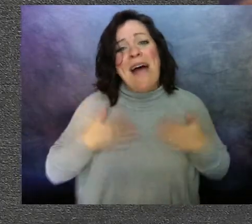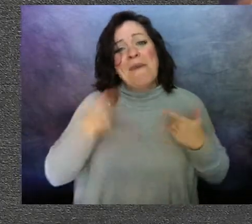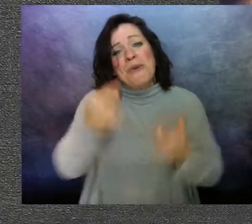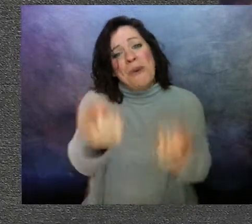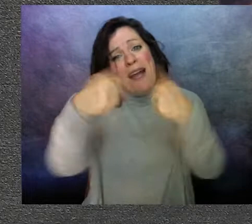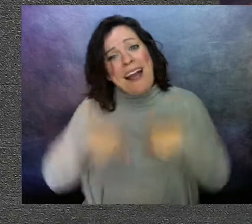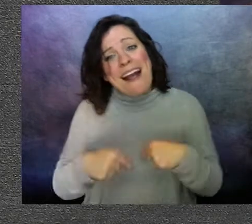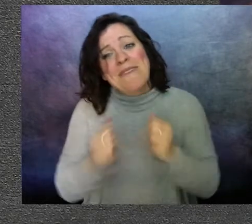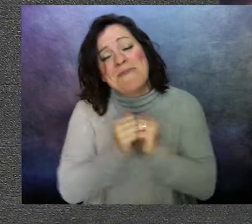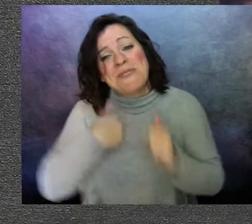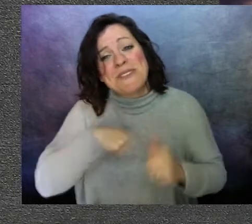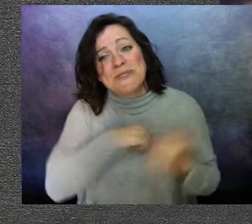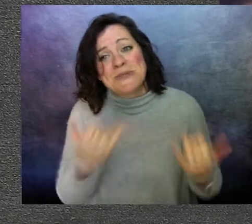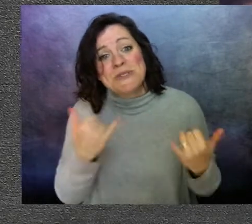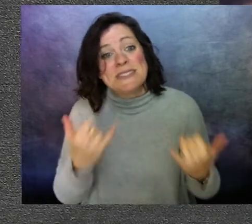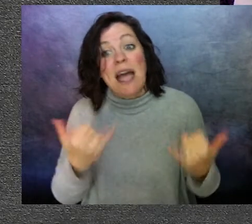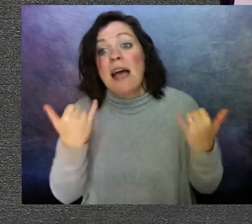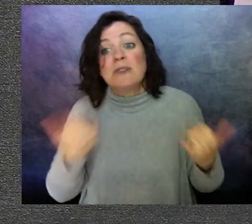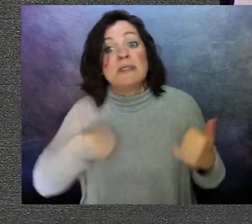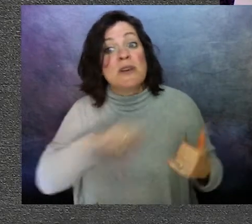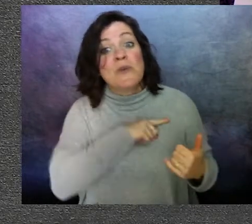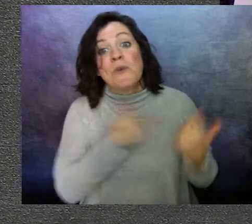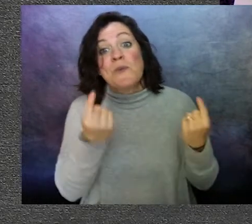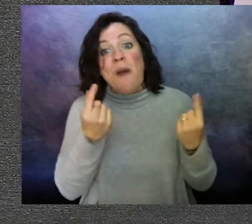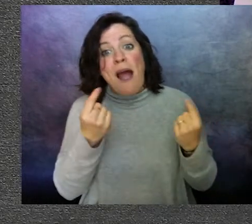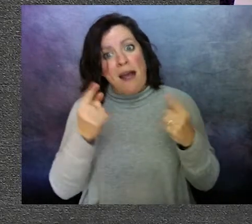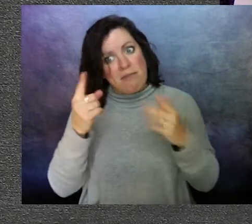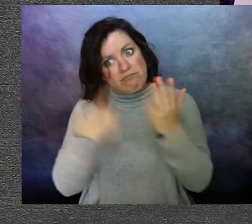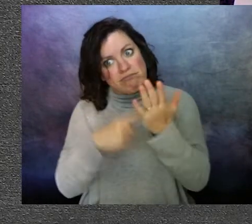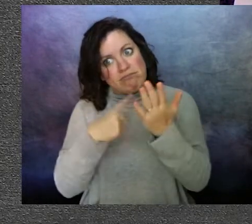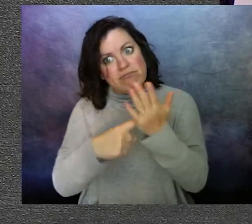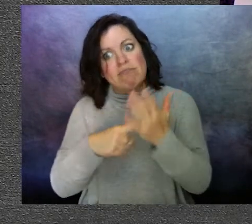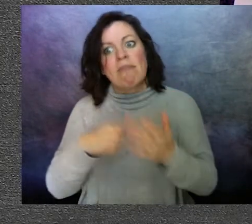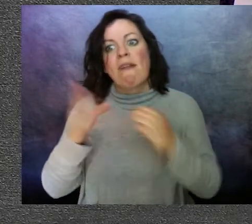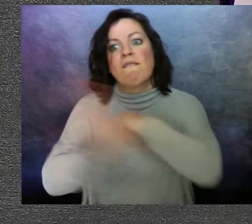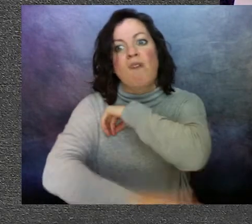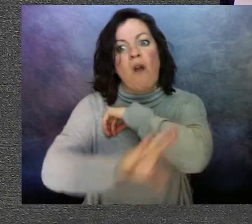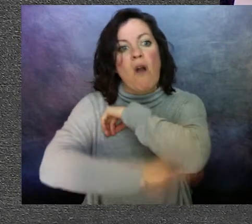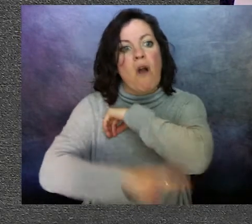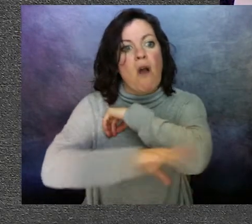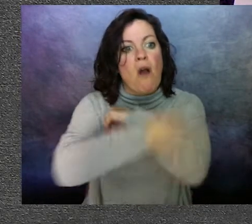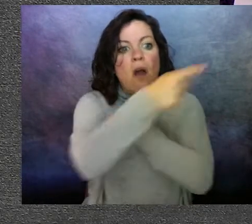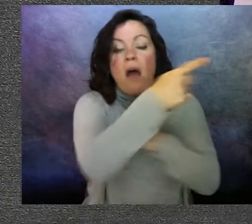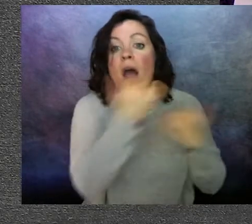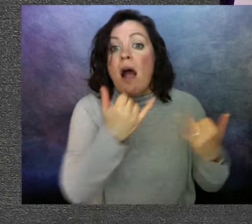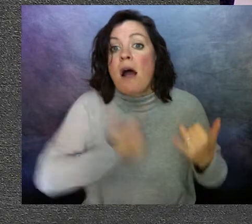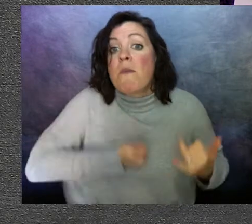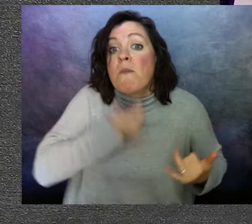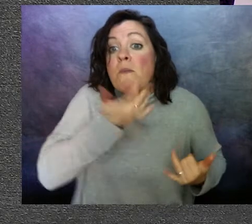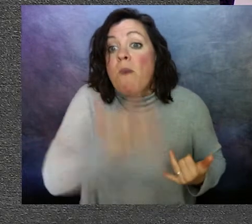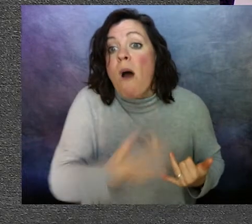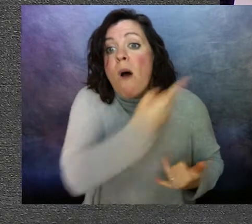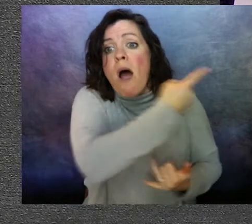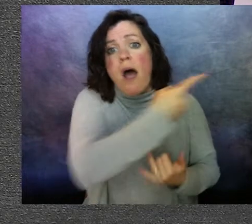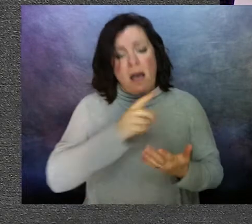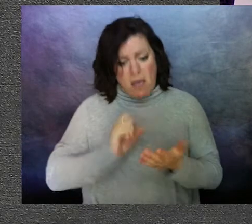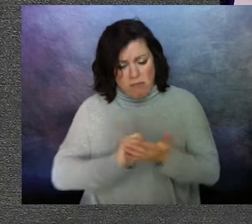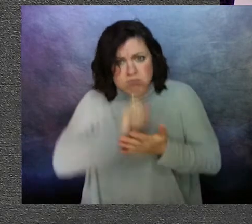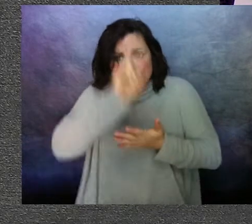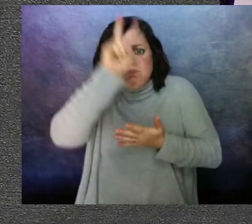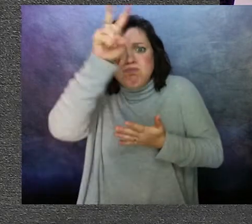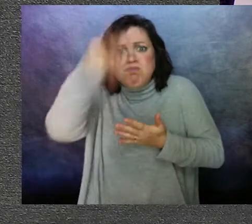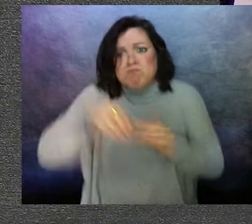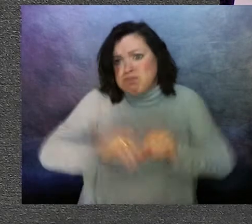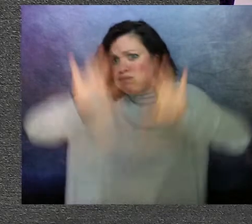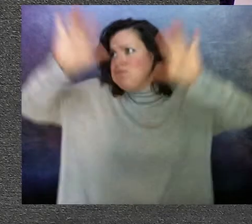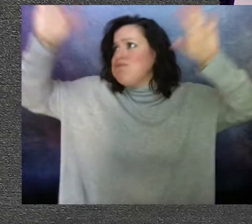more about falling for leaves. Into the leaf pile. Leaves of yellow, leaves of red, leaves